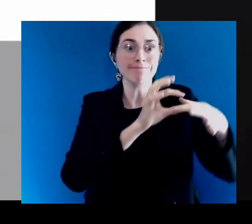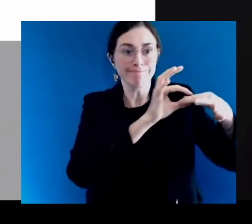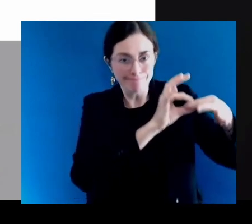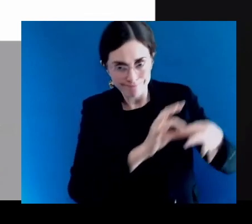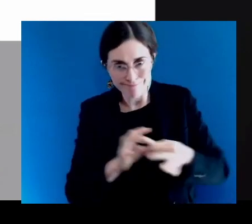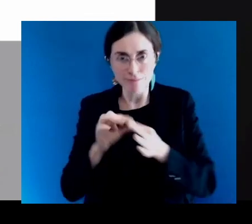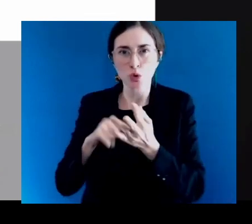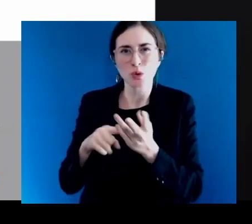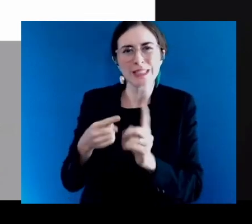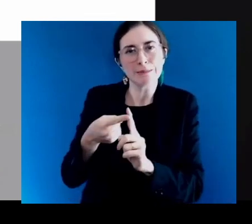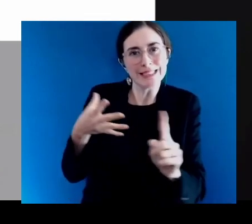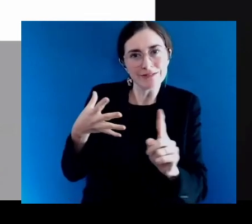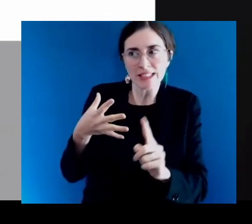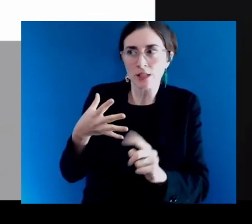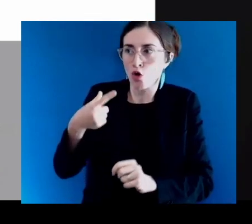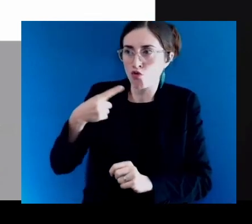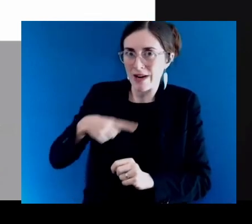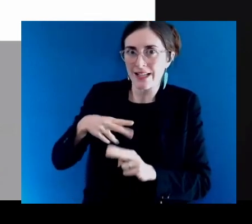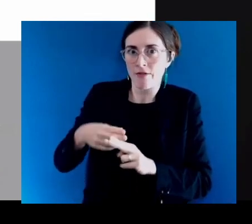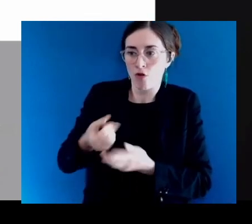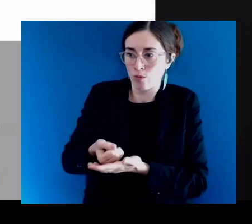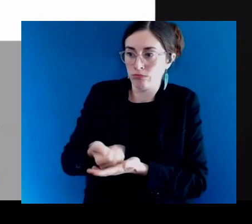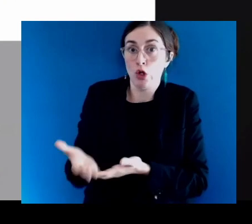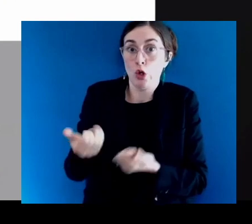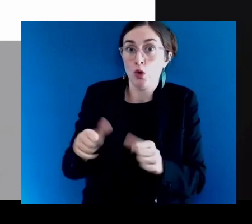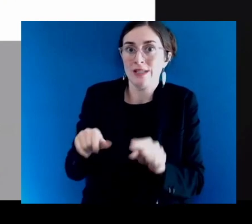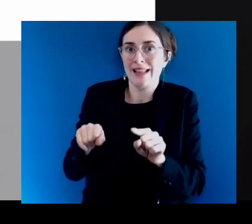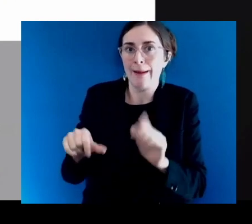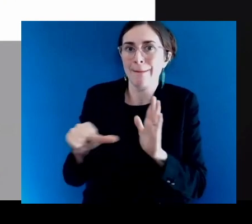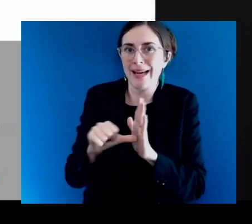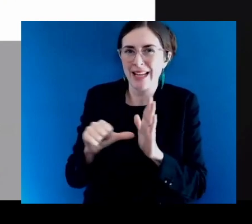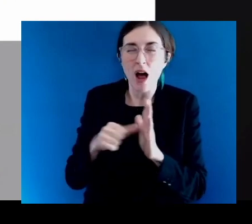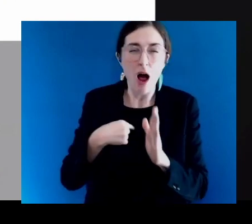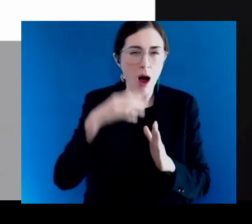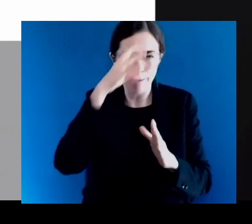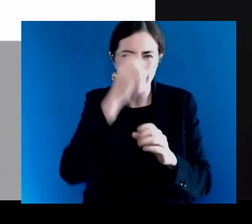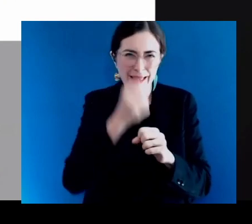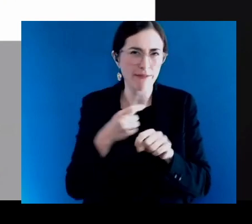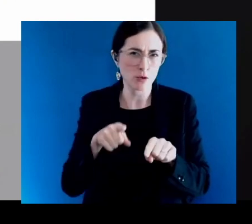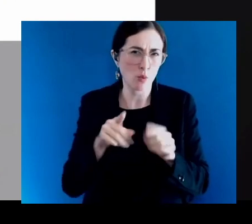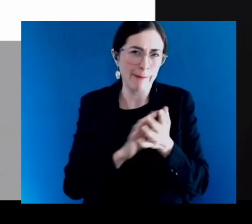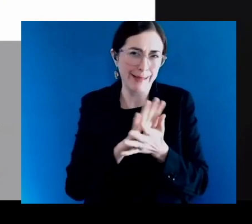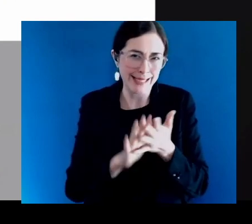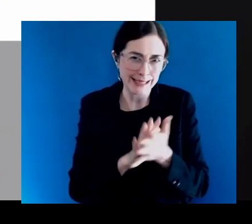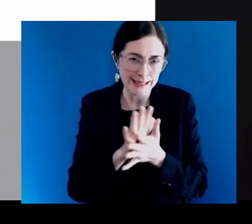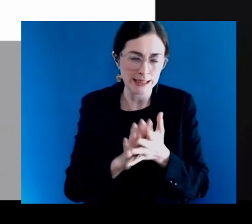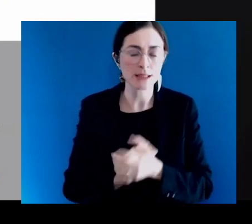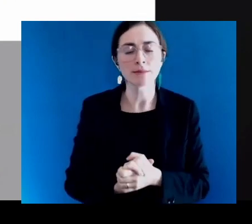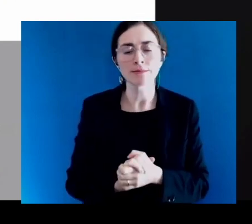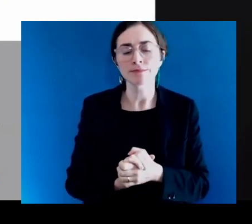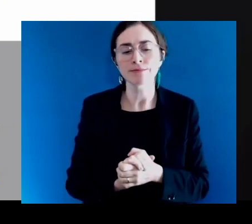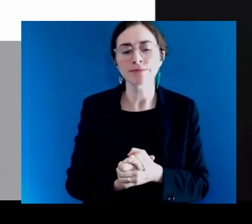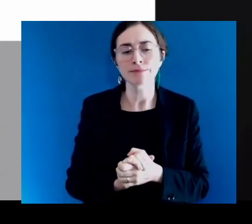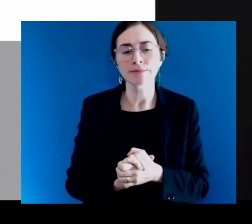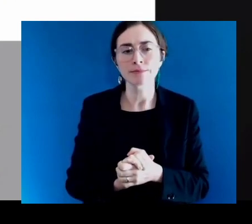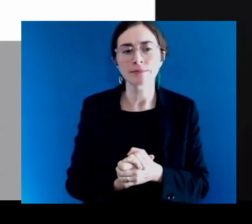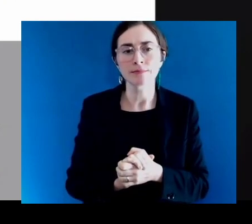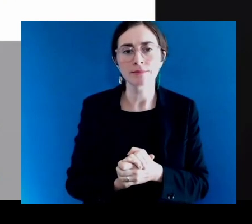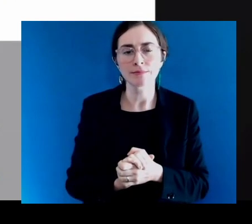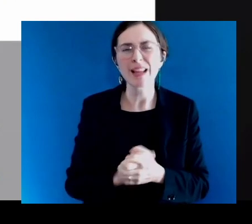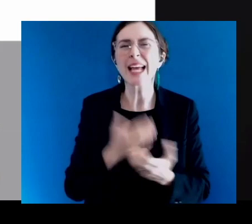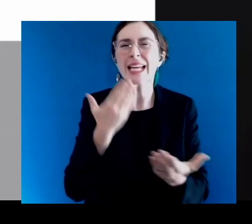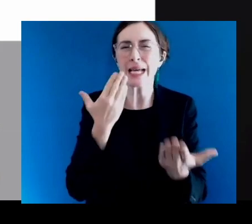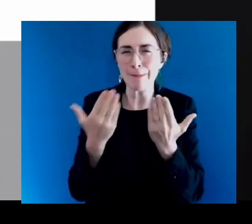use. That is my understanding of hypothecated revenue, as distinct from revenues that are collected from